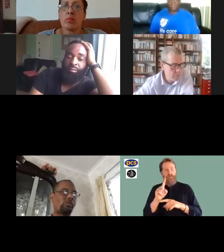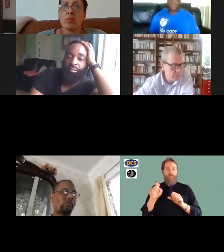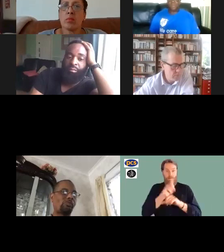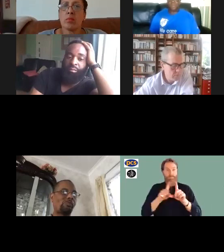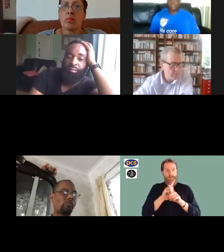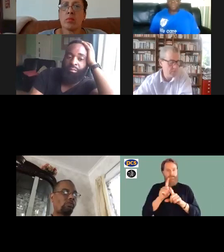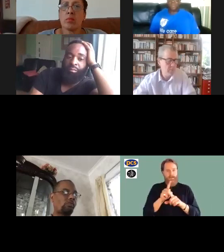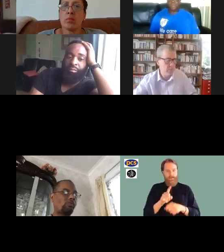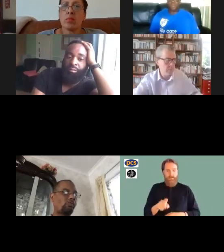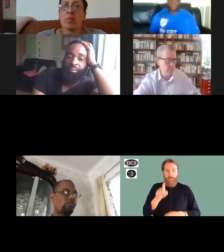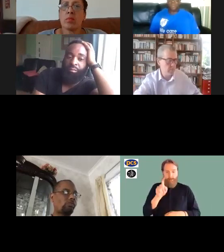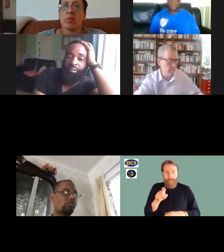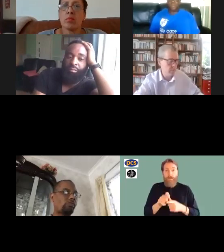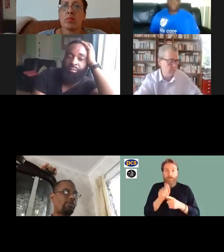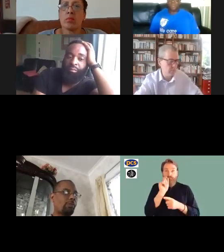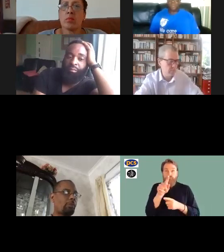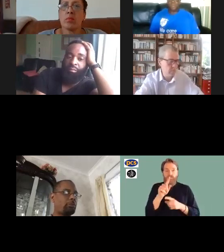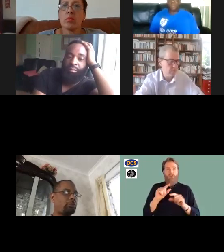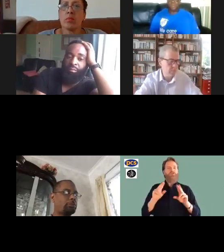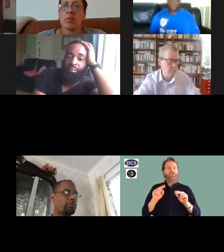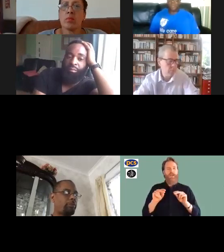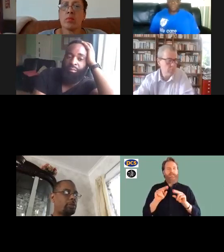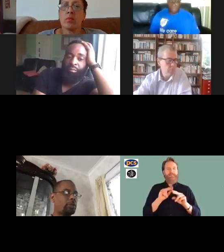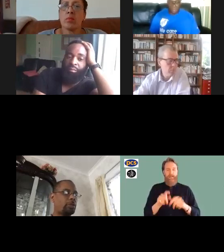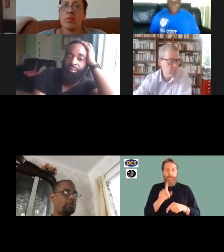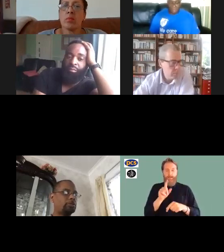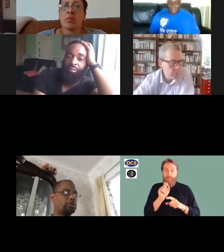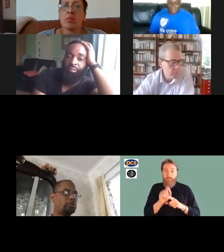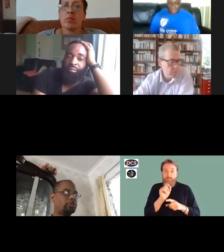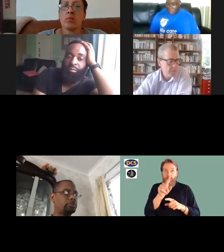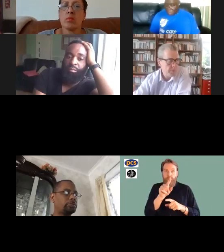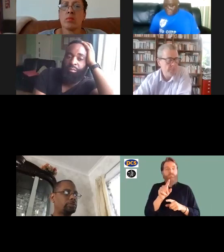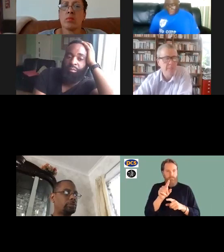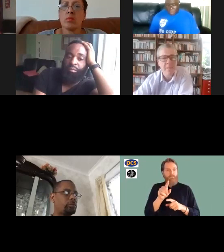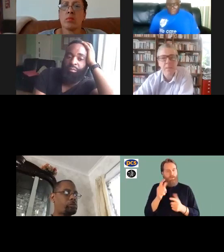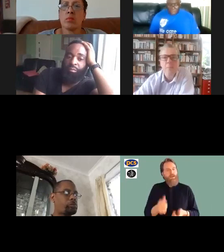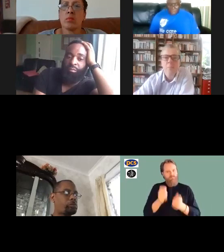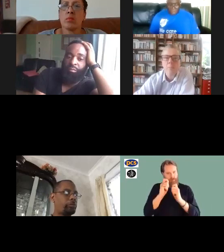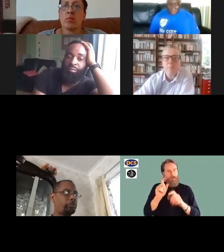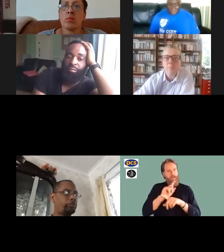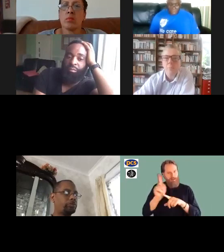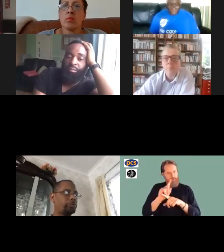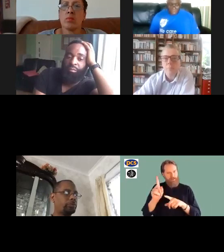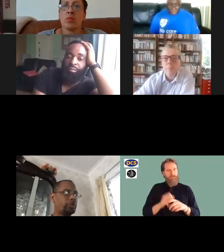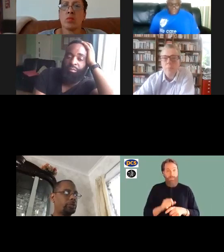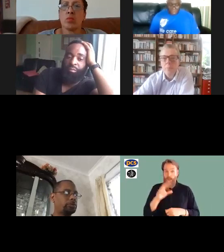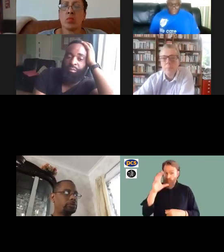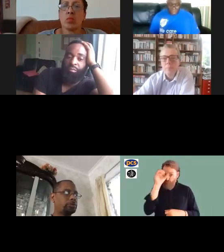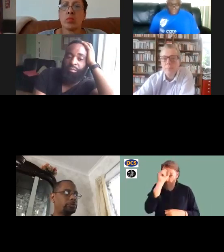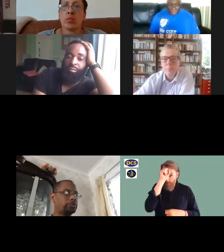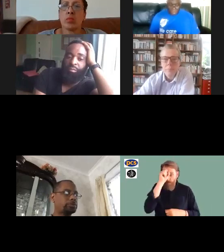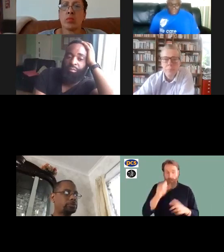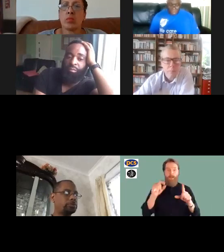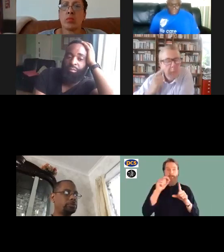the colleagues know in the chat. I just urge you once again to remember, PCS rules and regulations